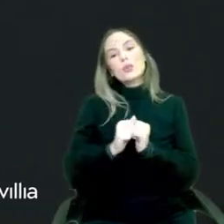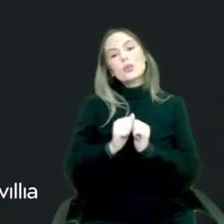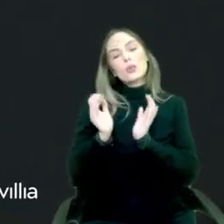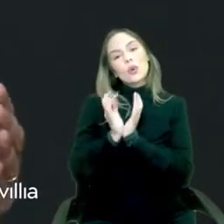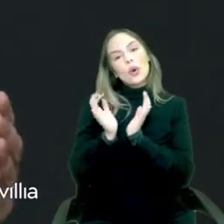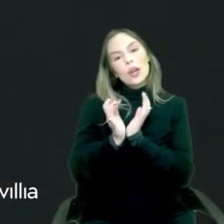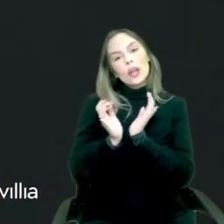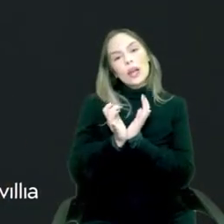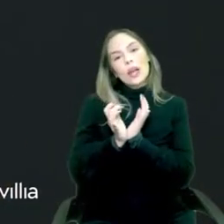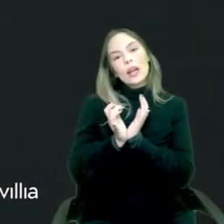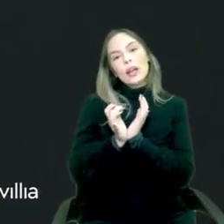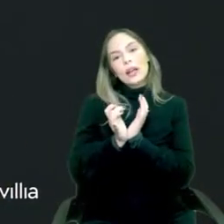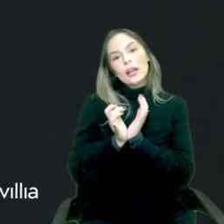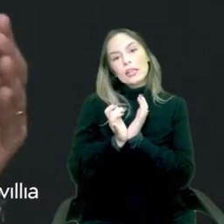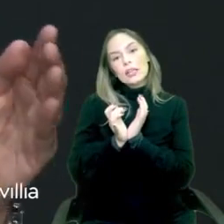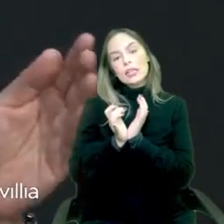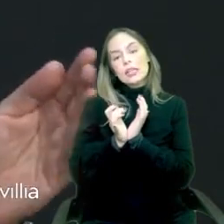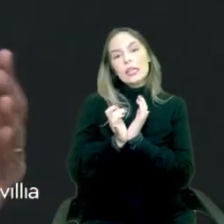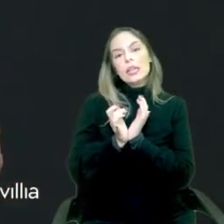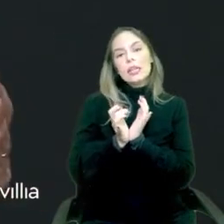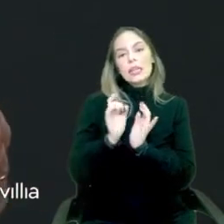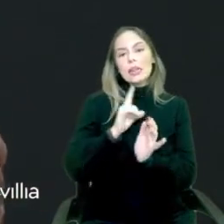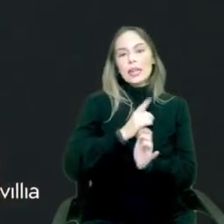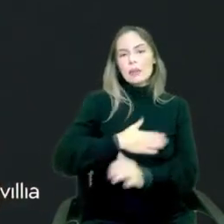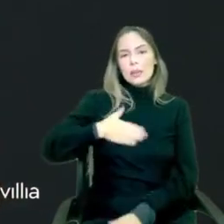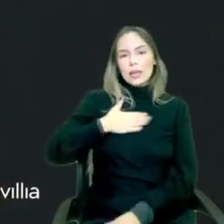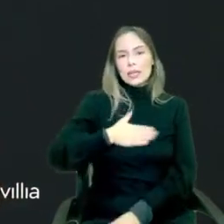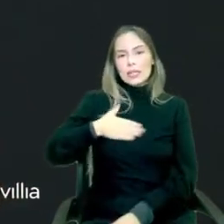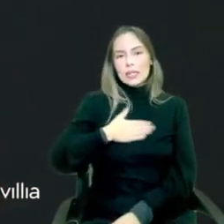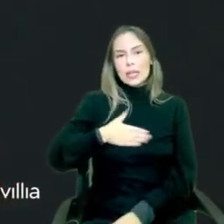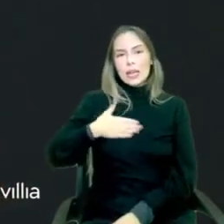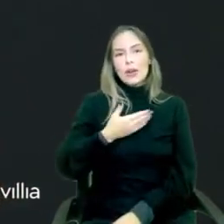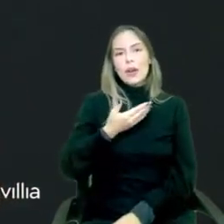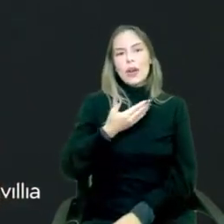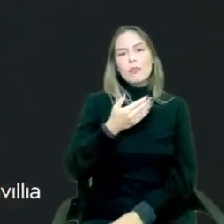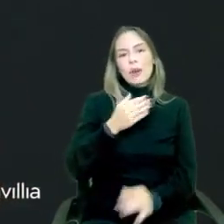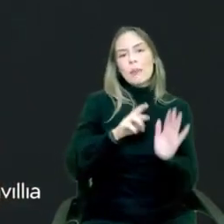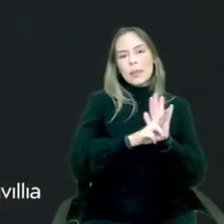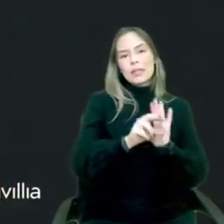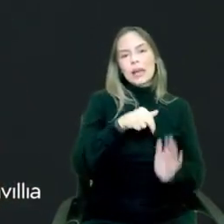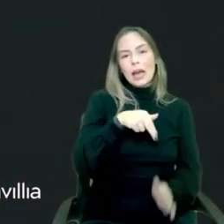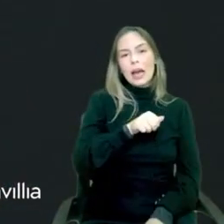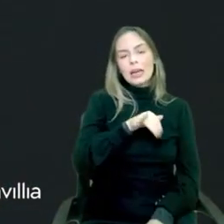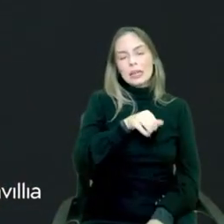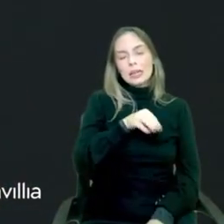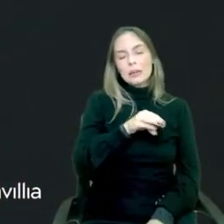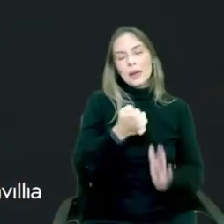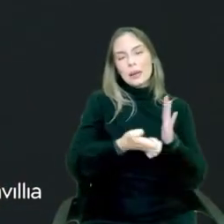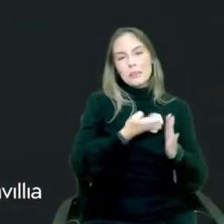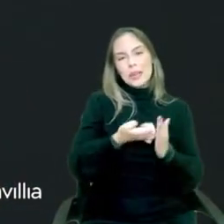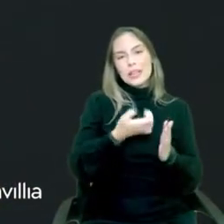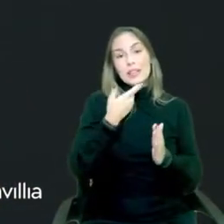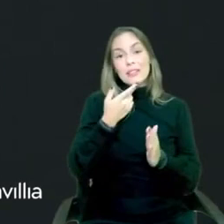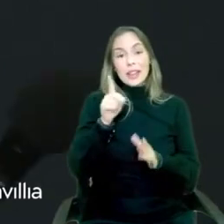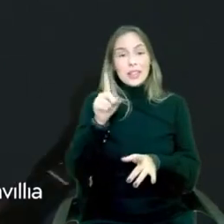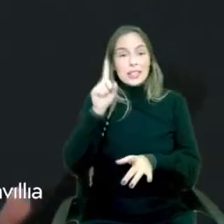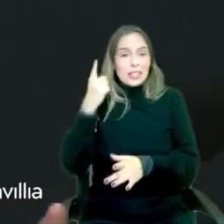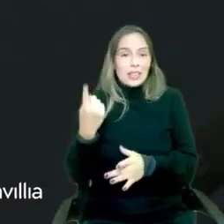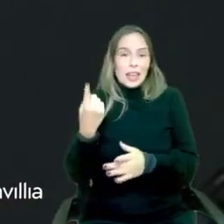we are very pleased to talk with anybody who has ideas about that, okay? Looking for. I love